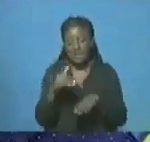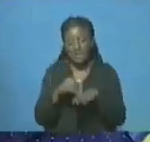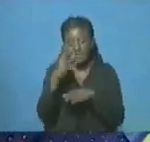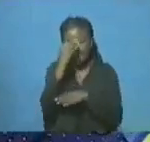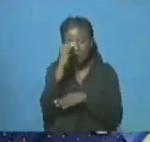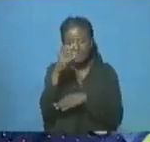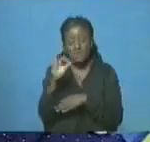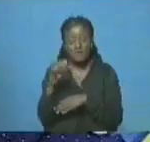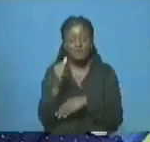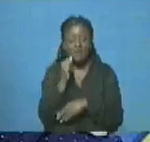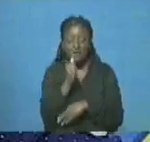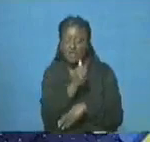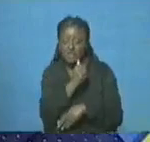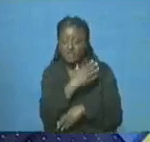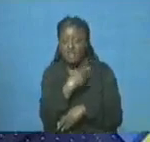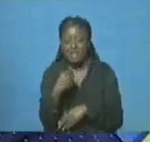also spoken with